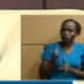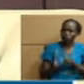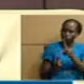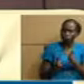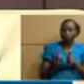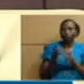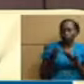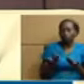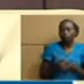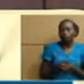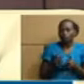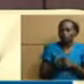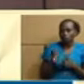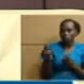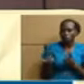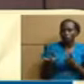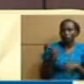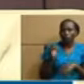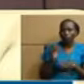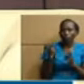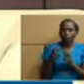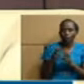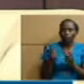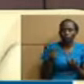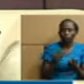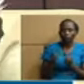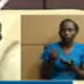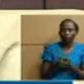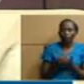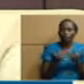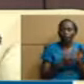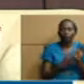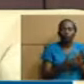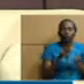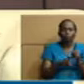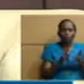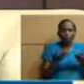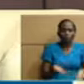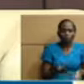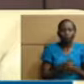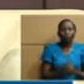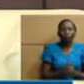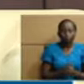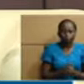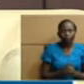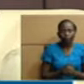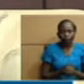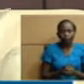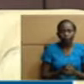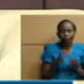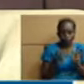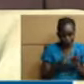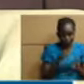also still get her to participate in this discussion. Let me introduce the people I have with me here